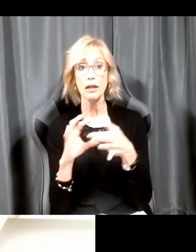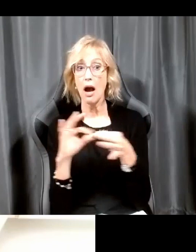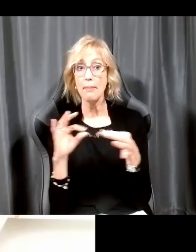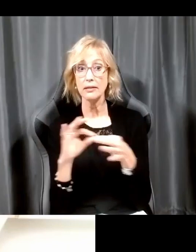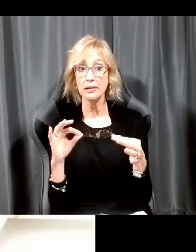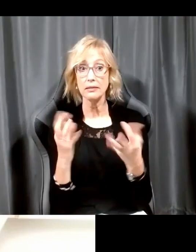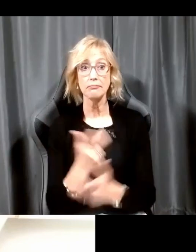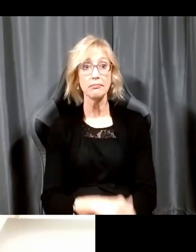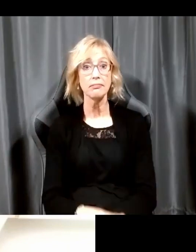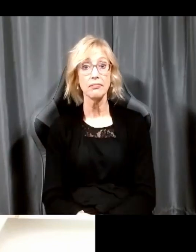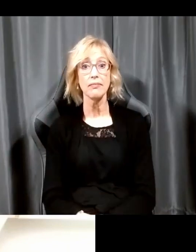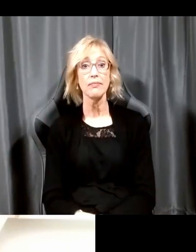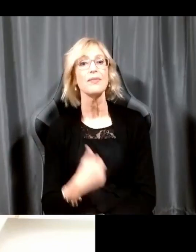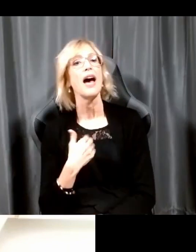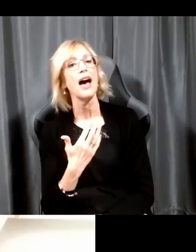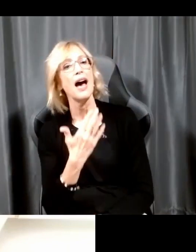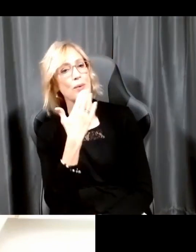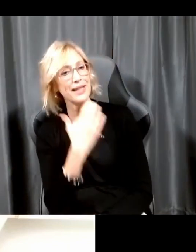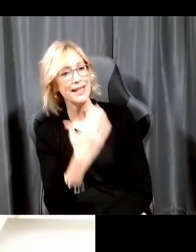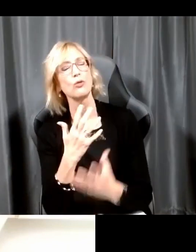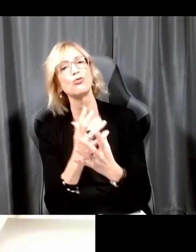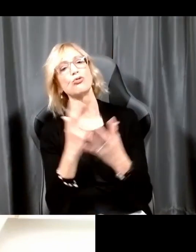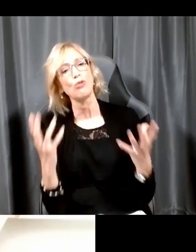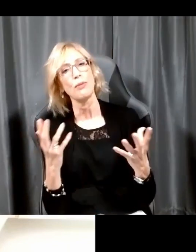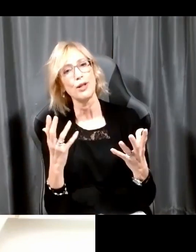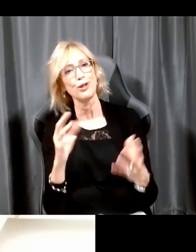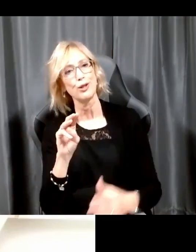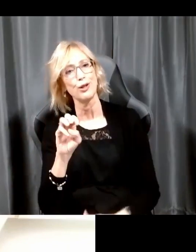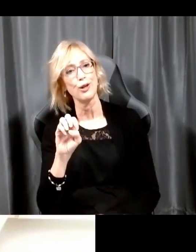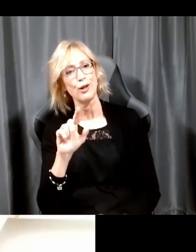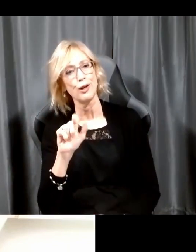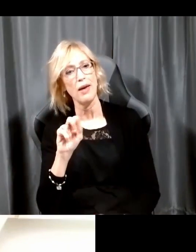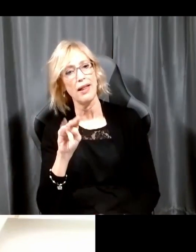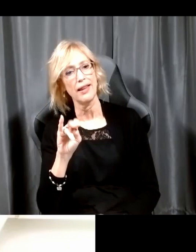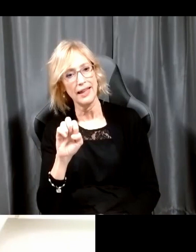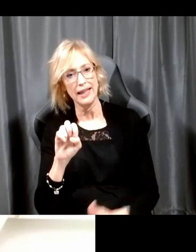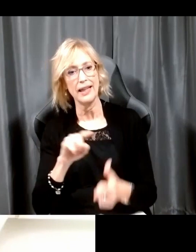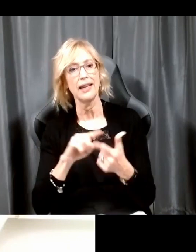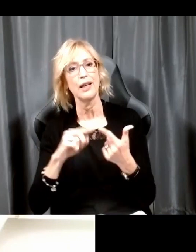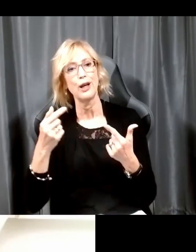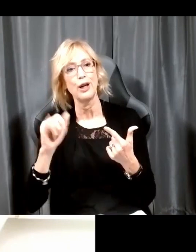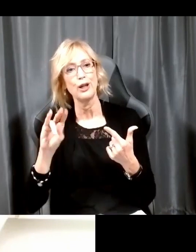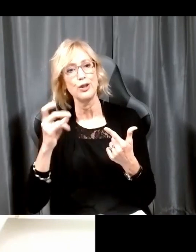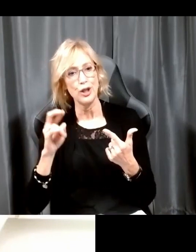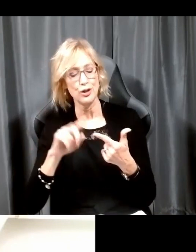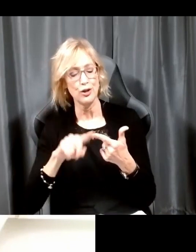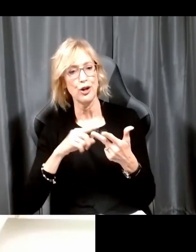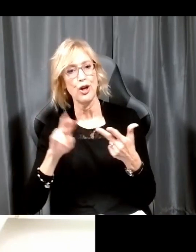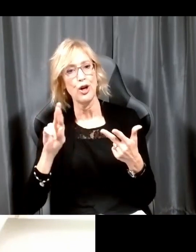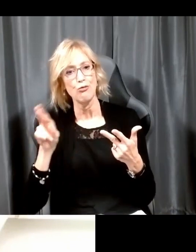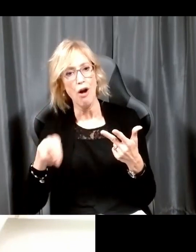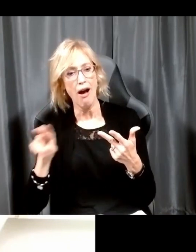comments? I do want to say thank you so much, Melanie and Jen and Ginger and Ross, for all your